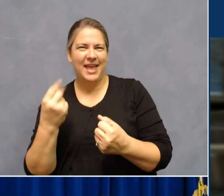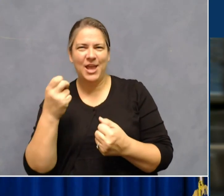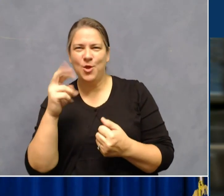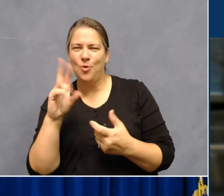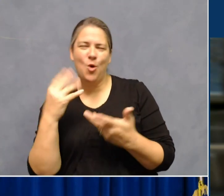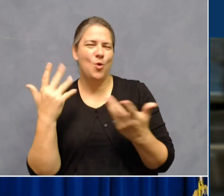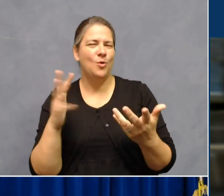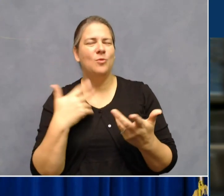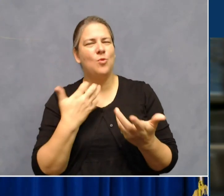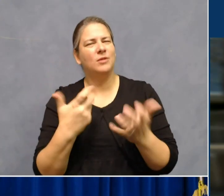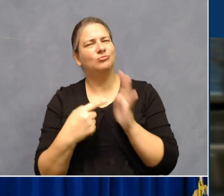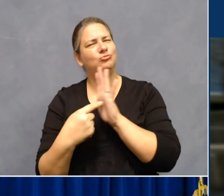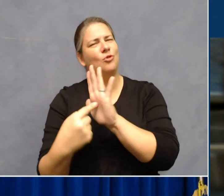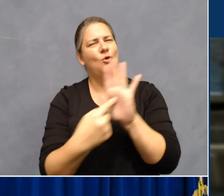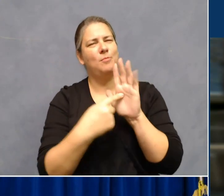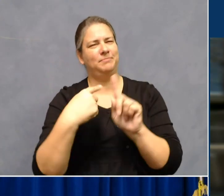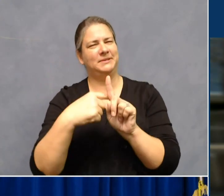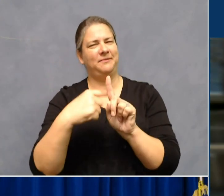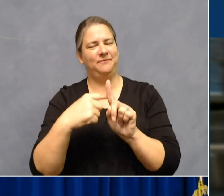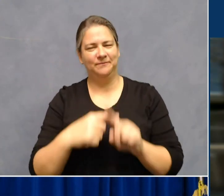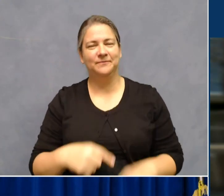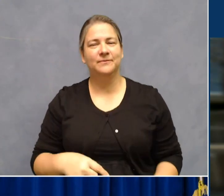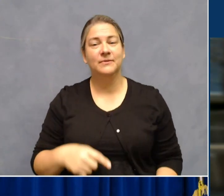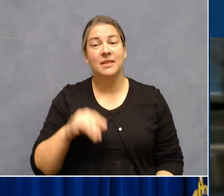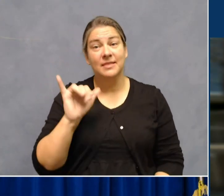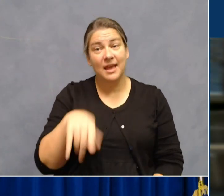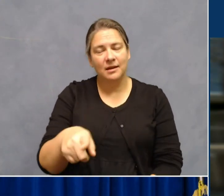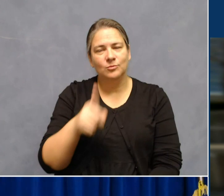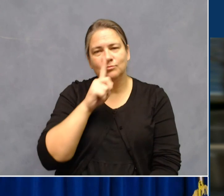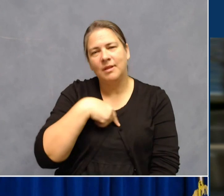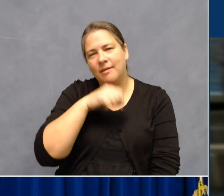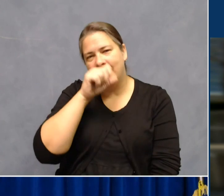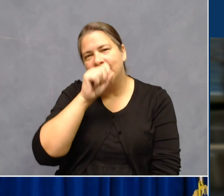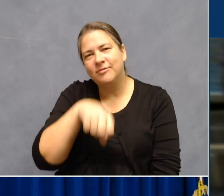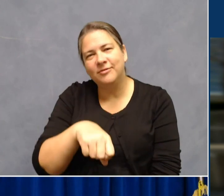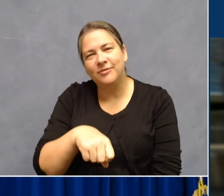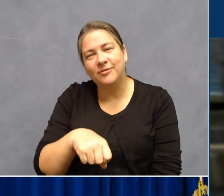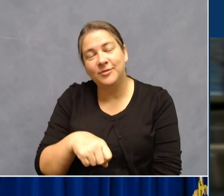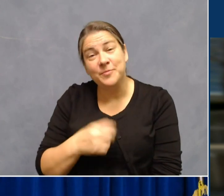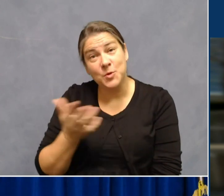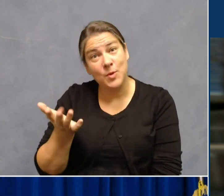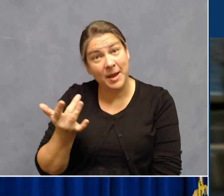I love this one because she today